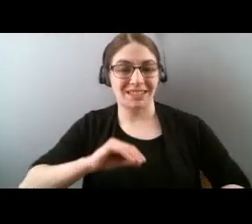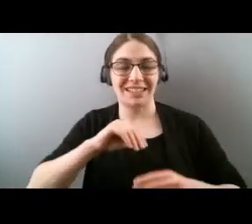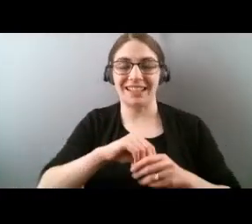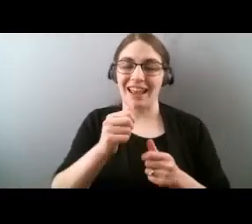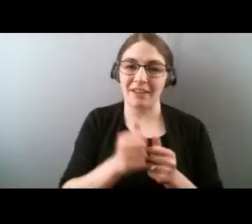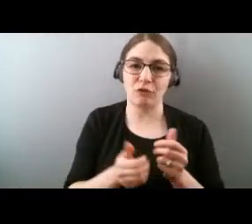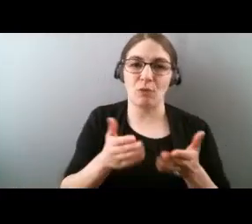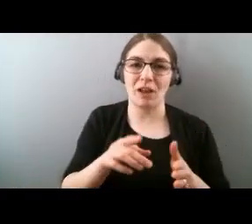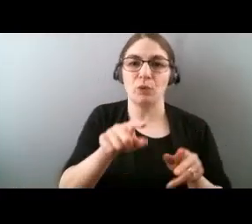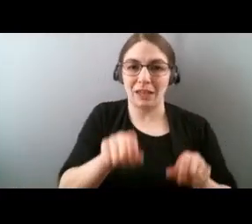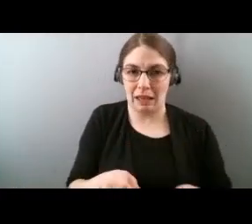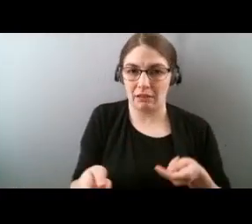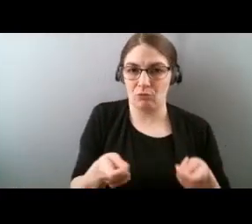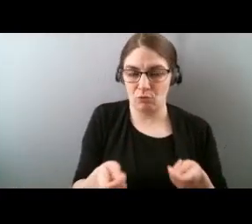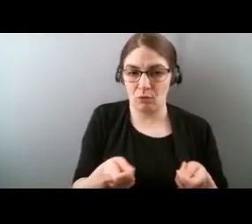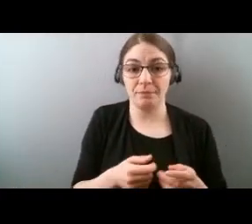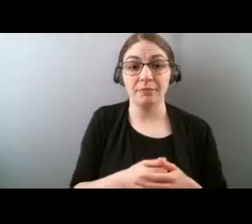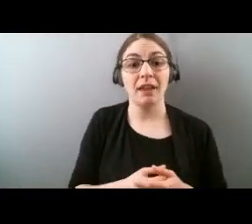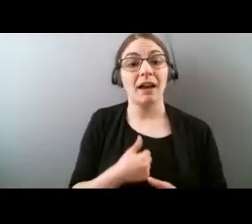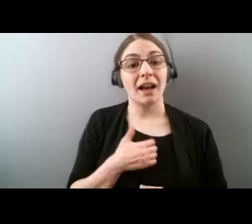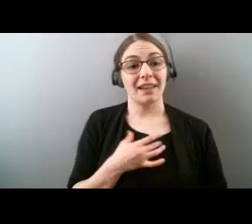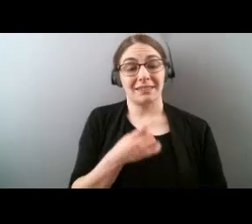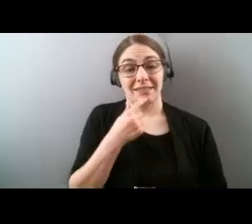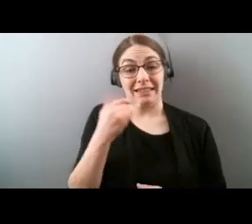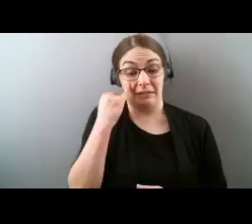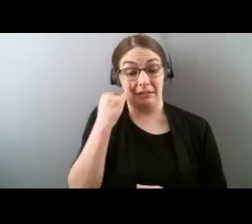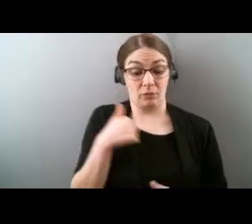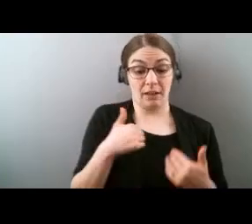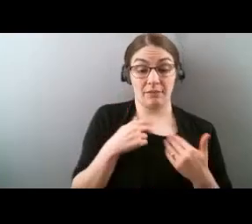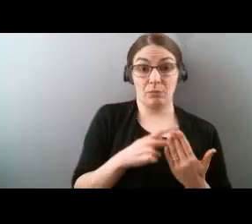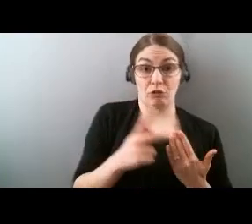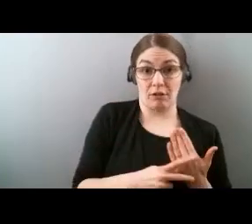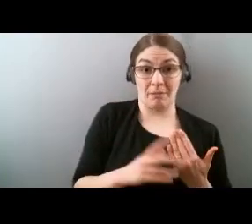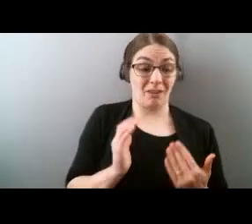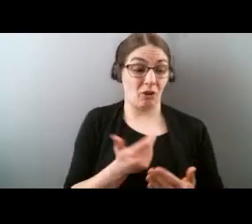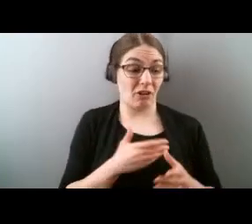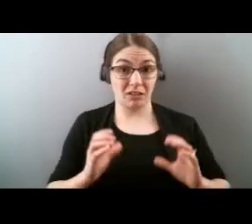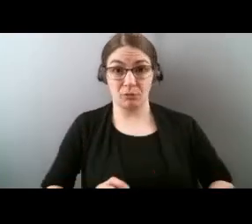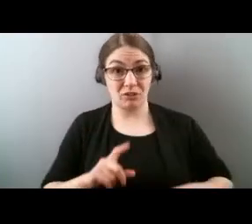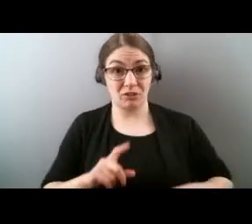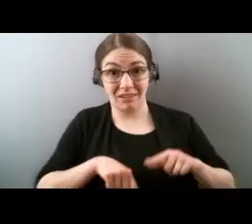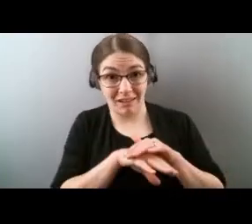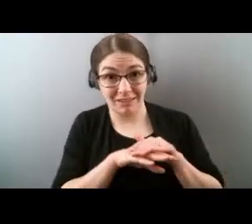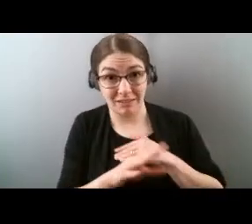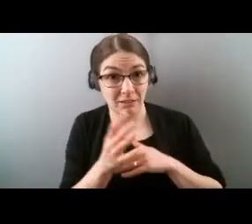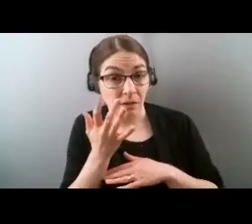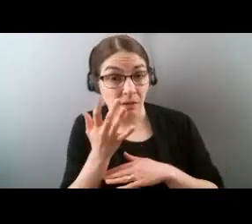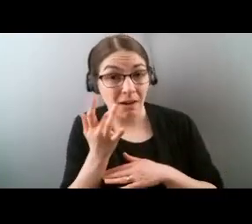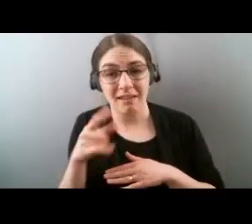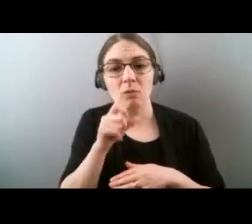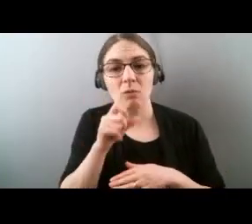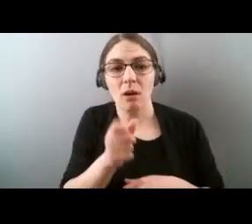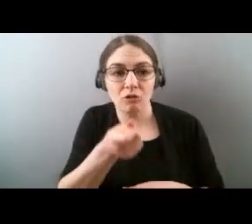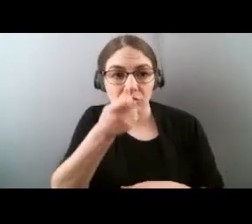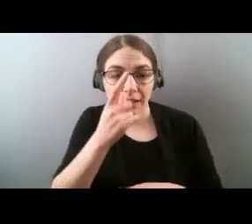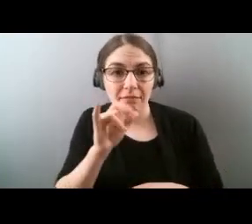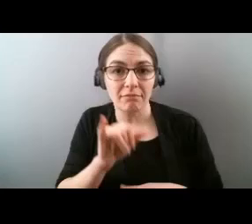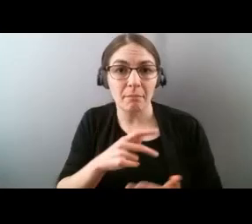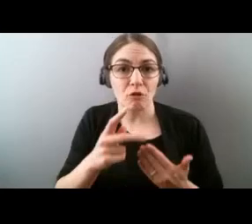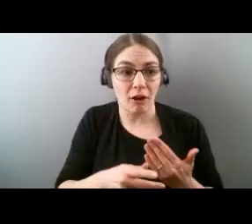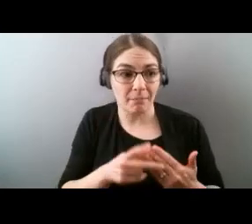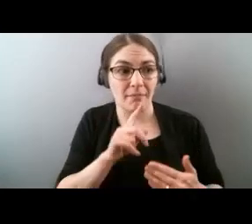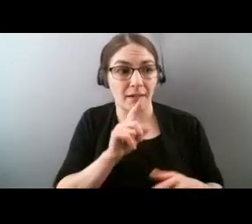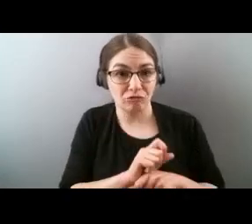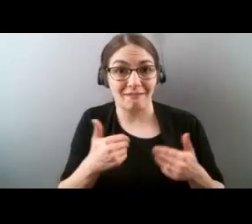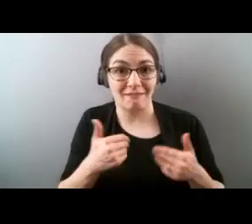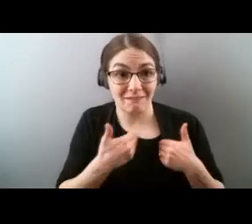like to say that if we have a program that our customers cannot access because they don't understand that that program exists, or they don't understand